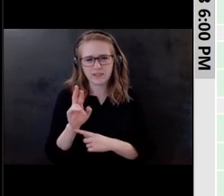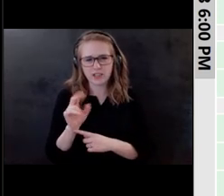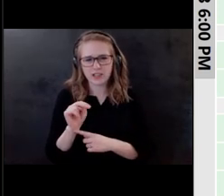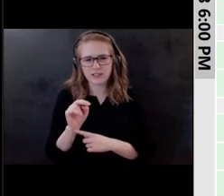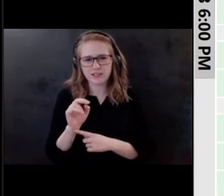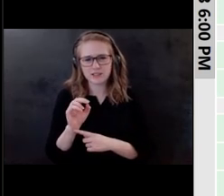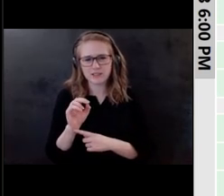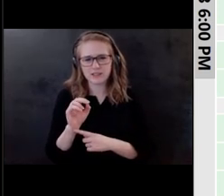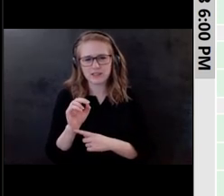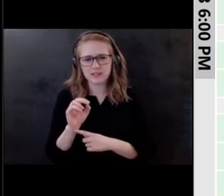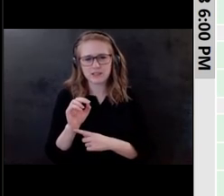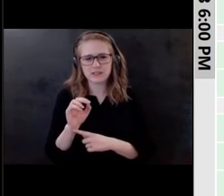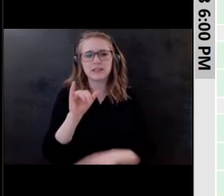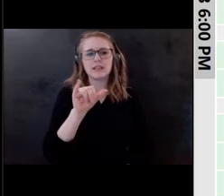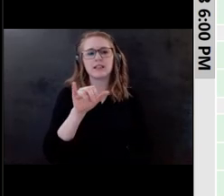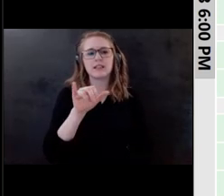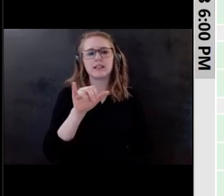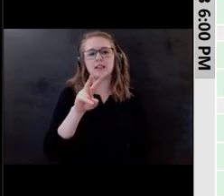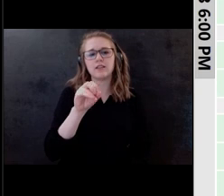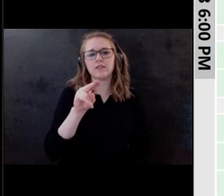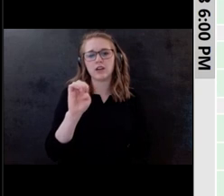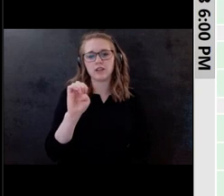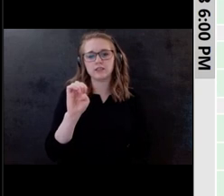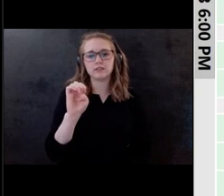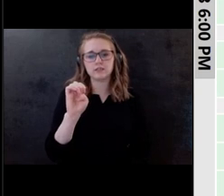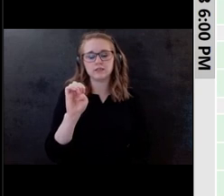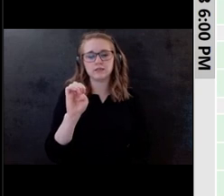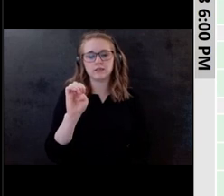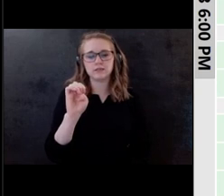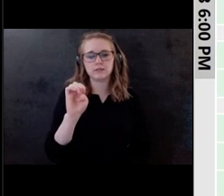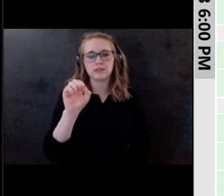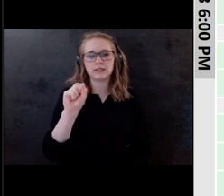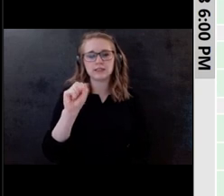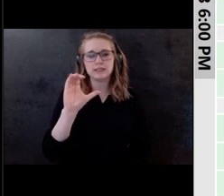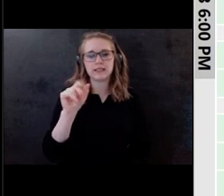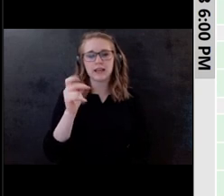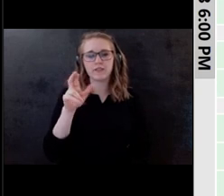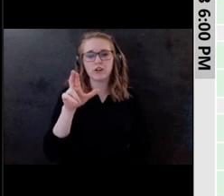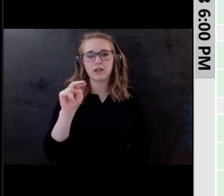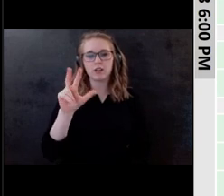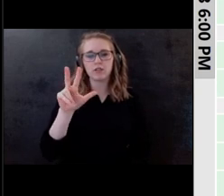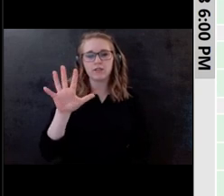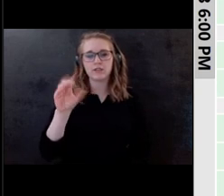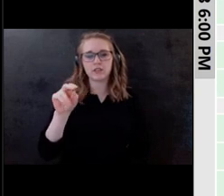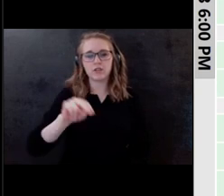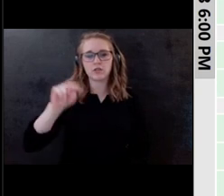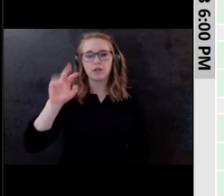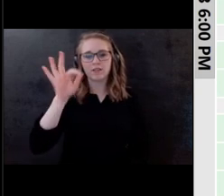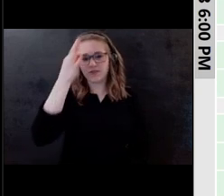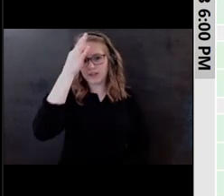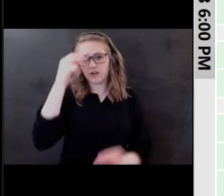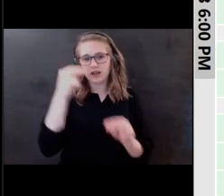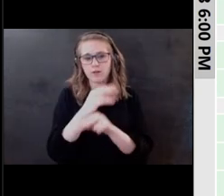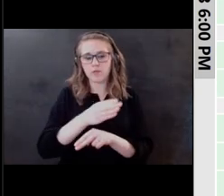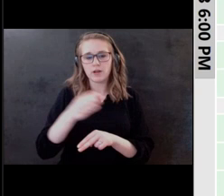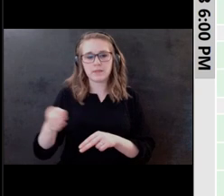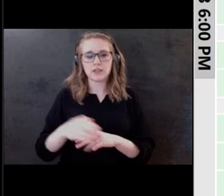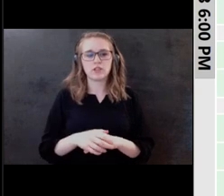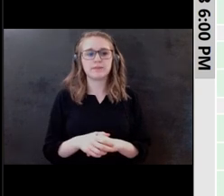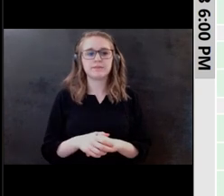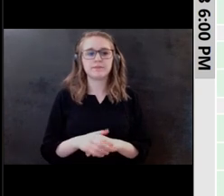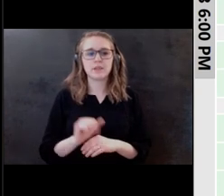350 North Federal Highway, Boynton Beach, apartment 1405. So I have a few comments, but they're in no